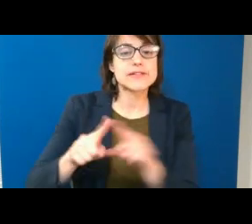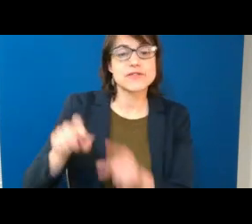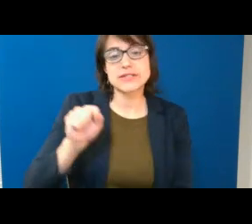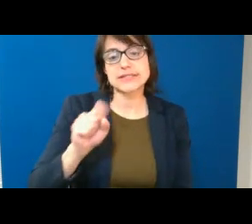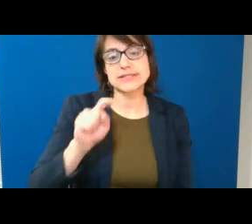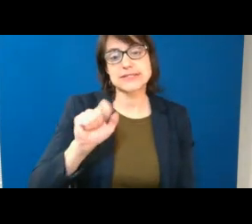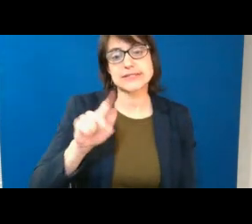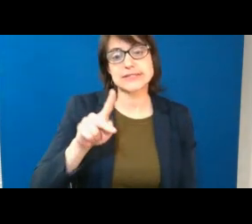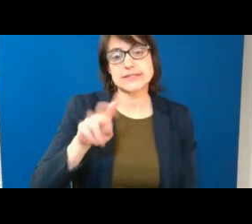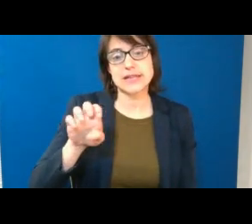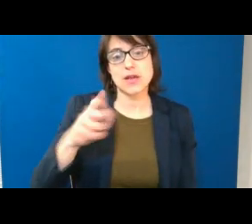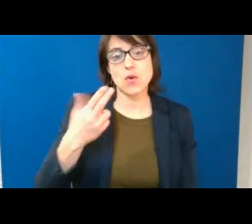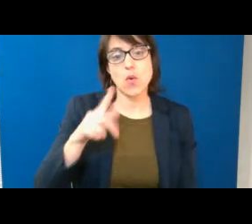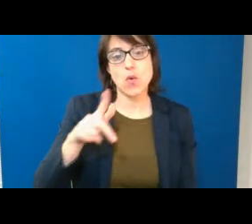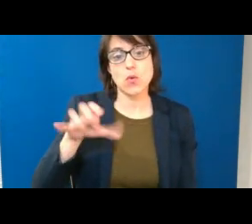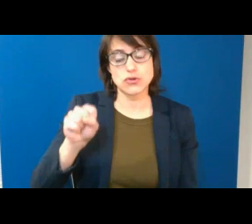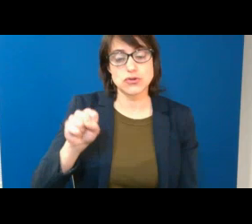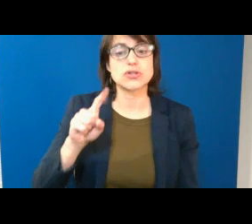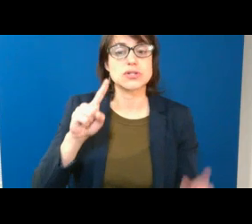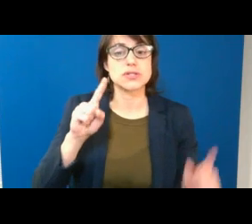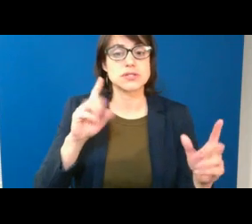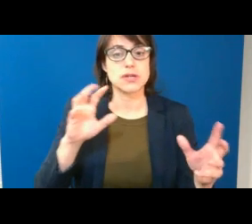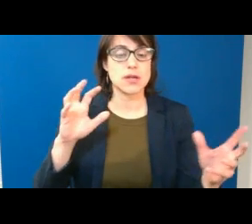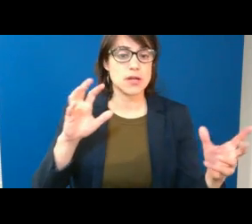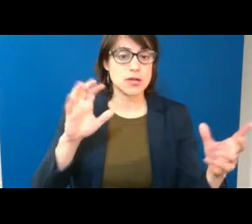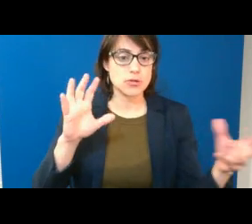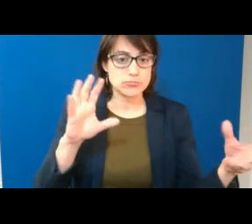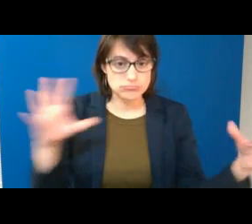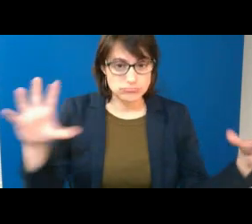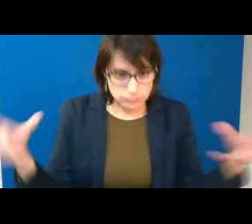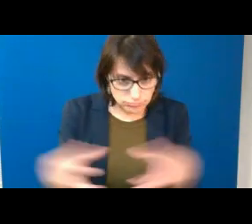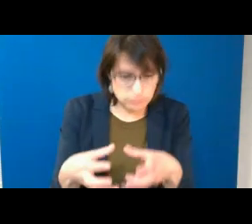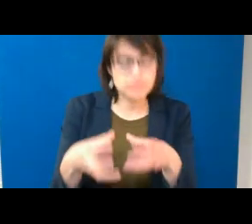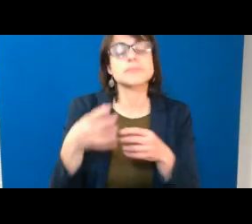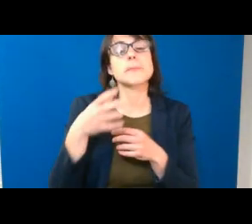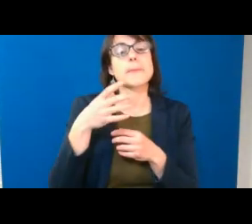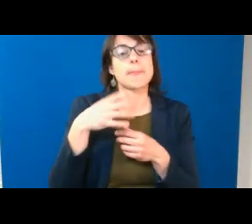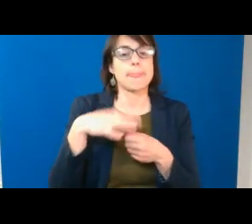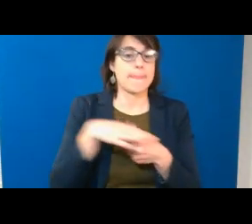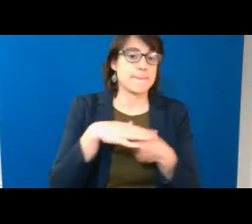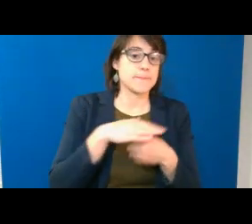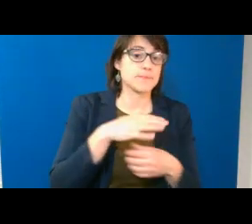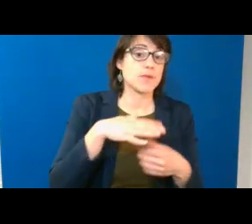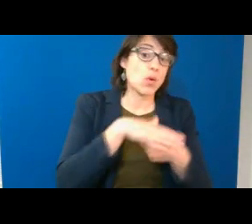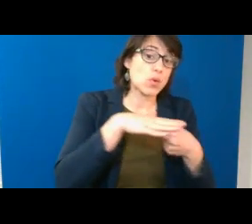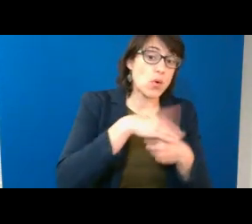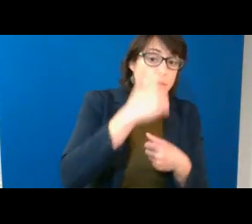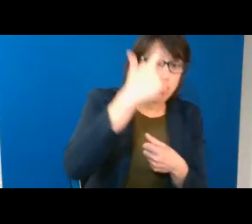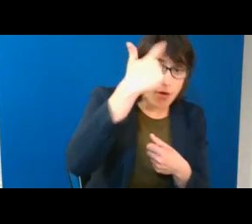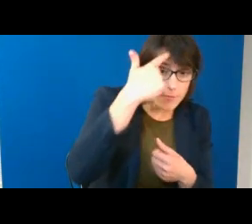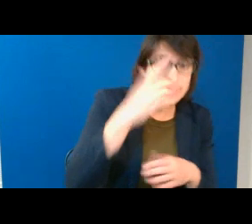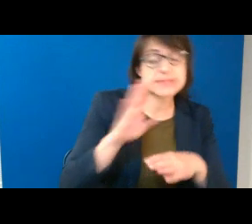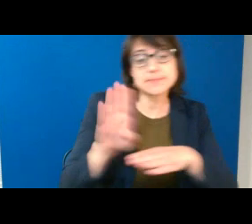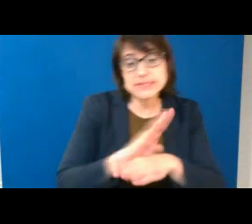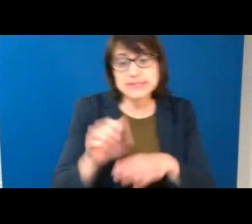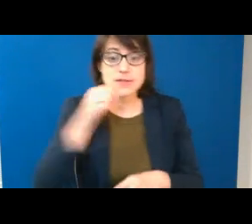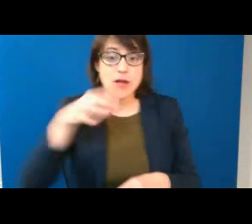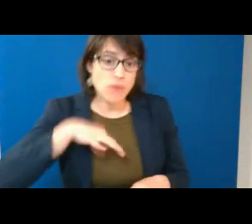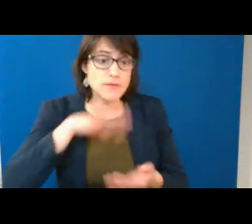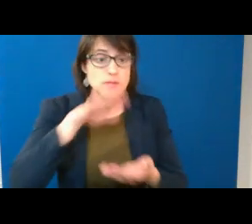non-governmental organizations, local government, other community-based organizations, with this ultimate goal to